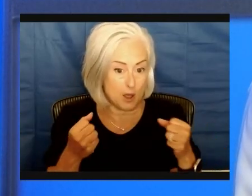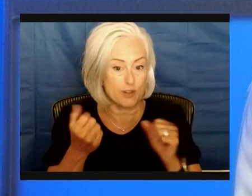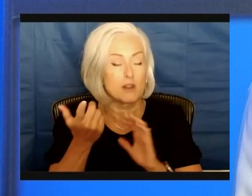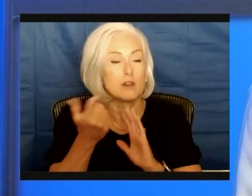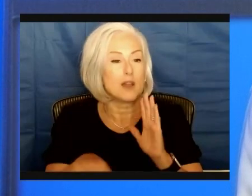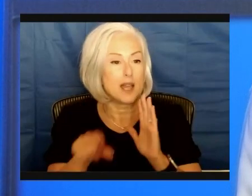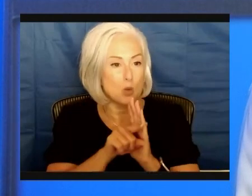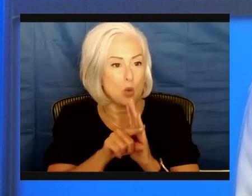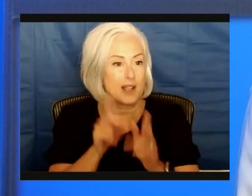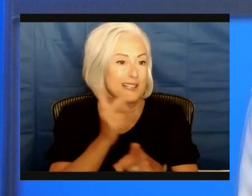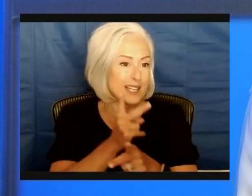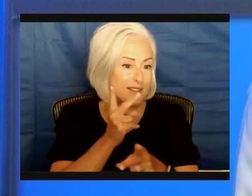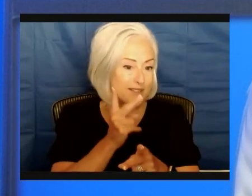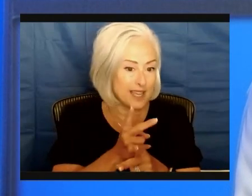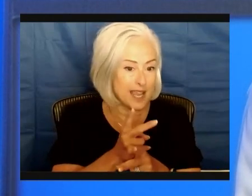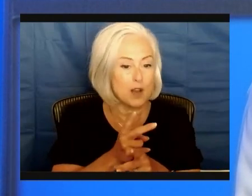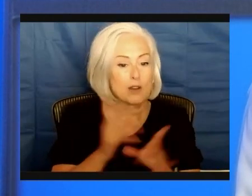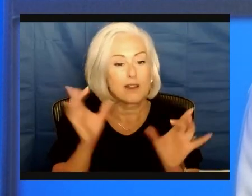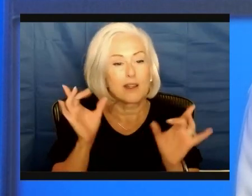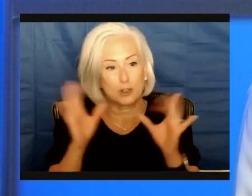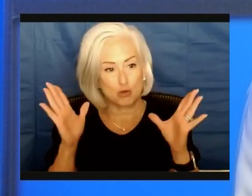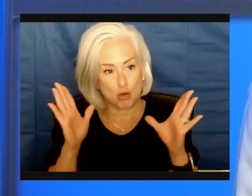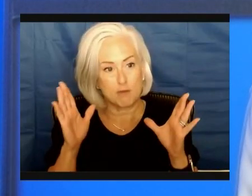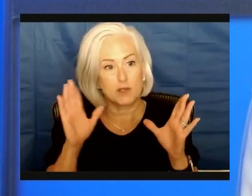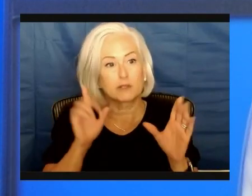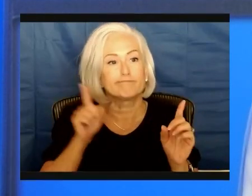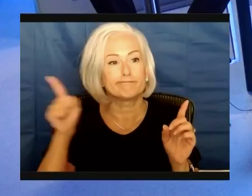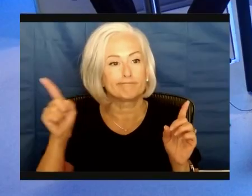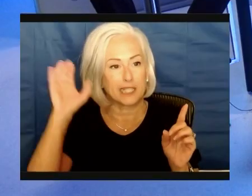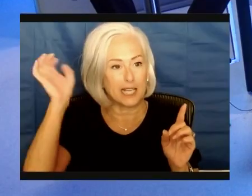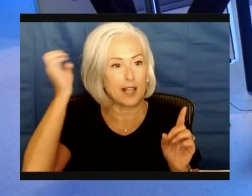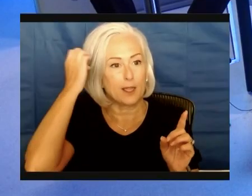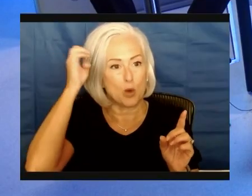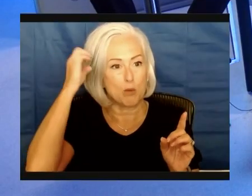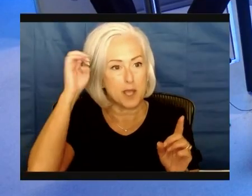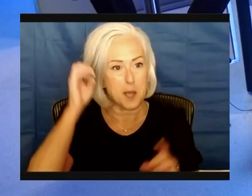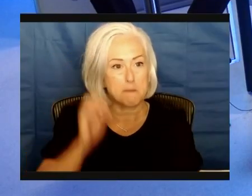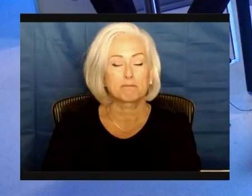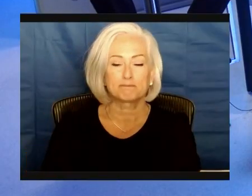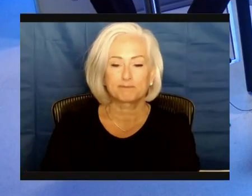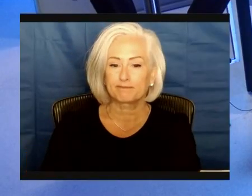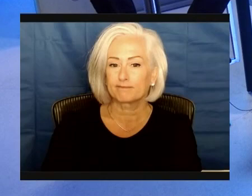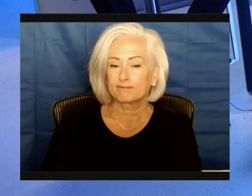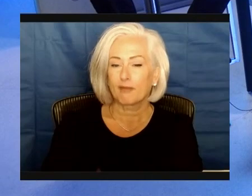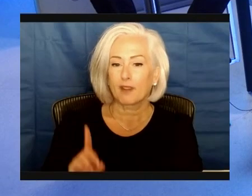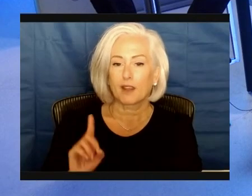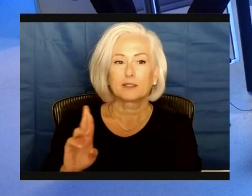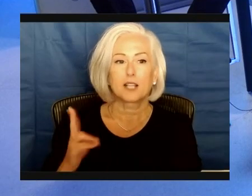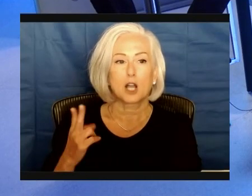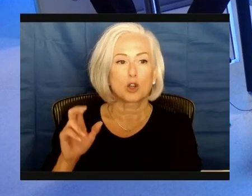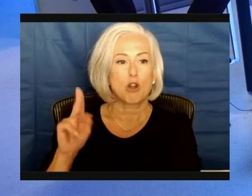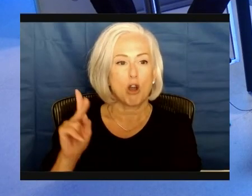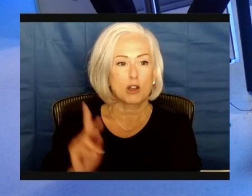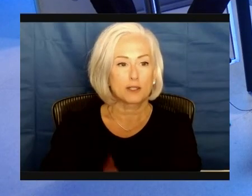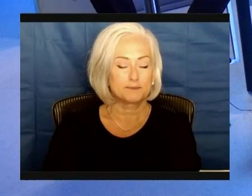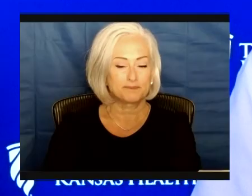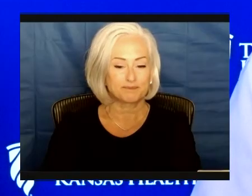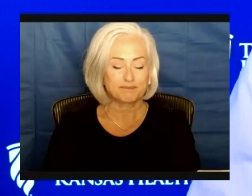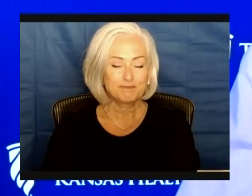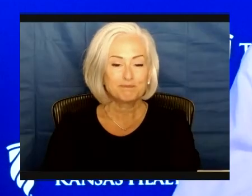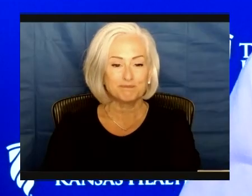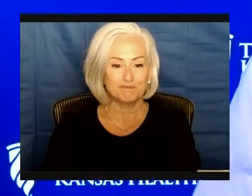trauma, especially in Ethiopia. Yeah, thank you. Dr. Hawk, final thoughts. I worked